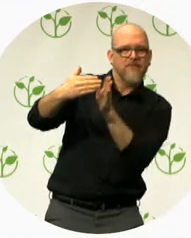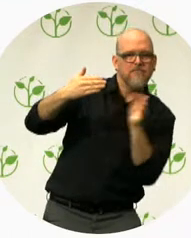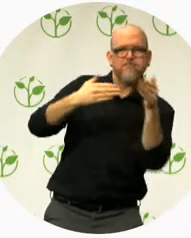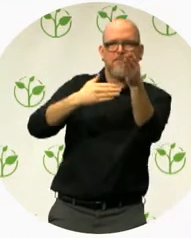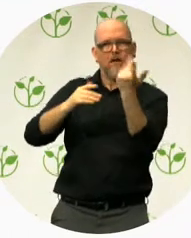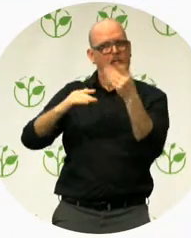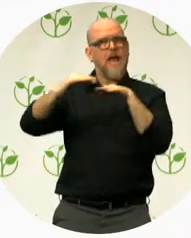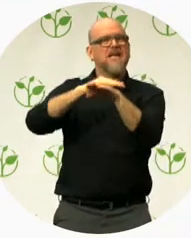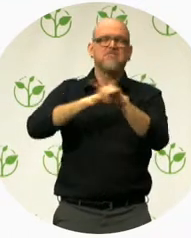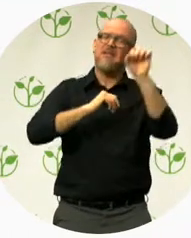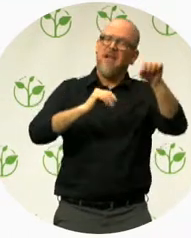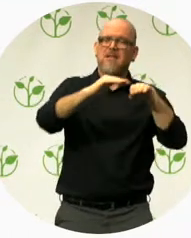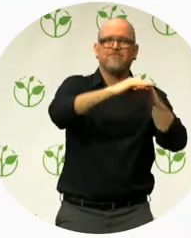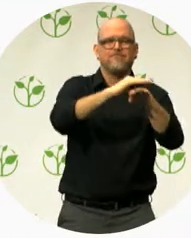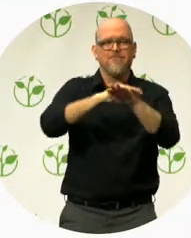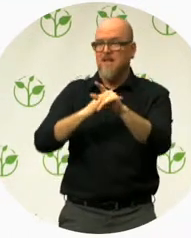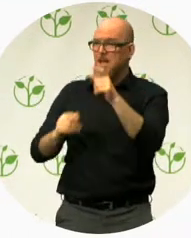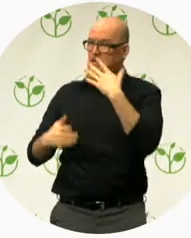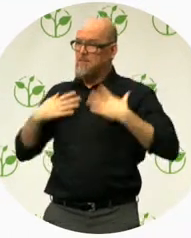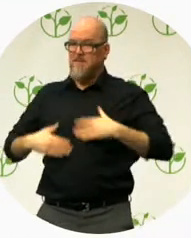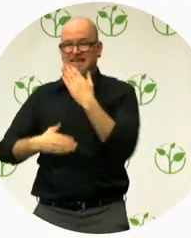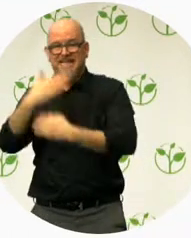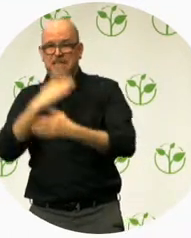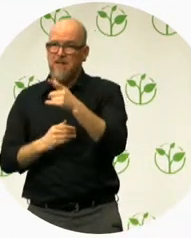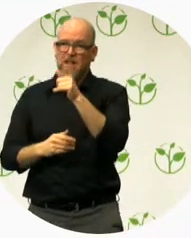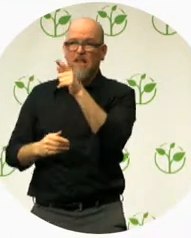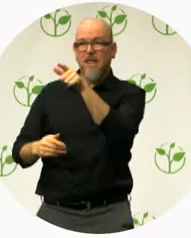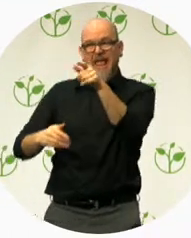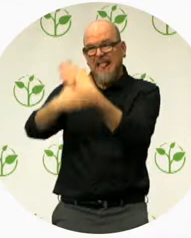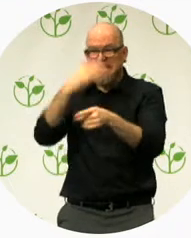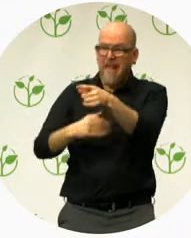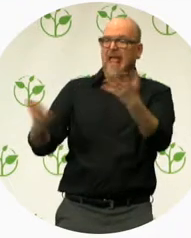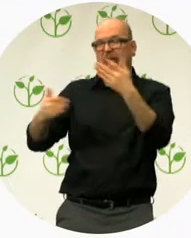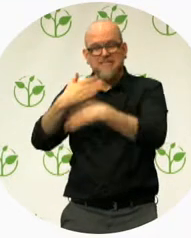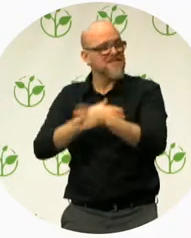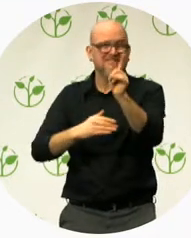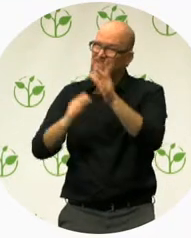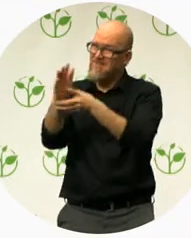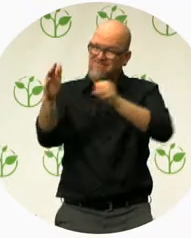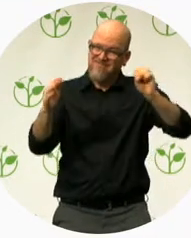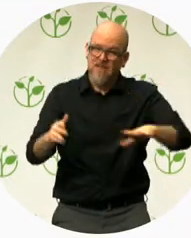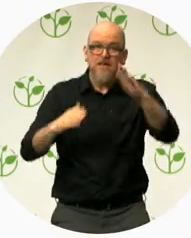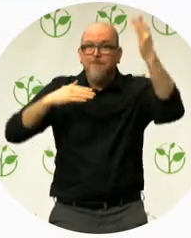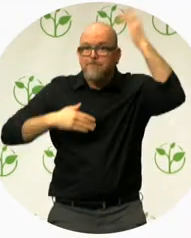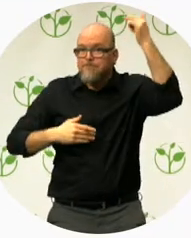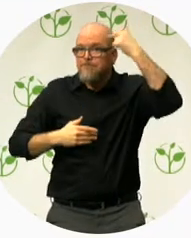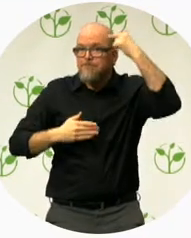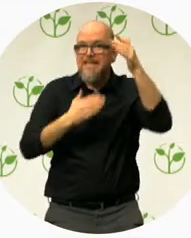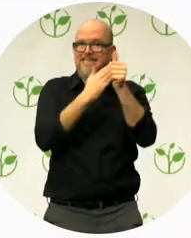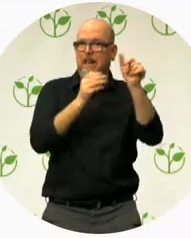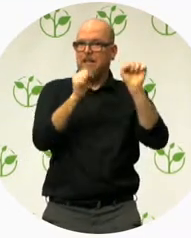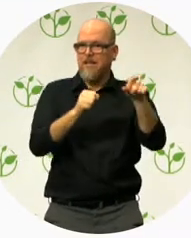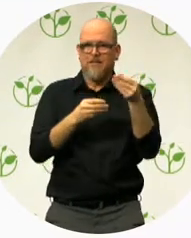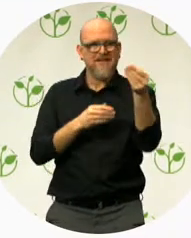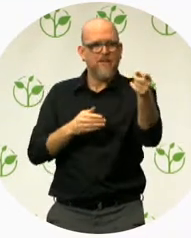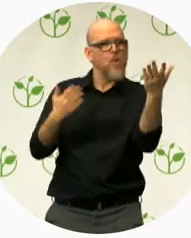the disability. And I mean not just physical or mental disability, but everyone who is